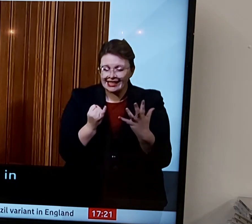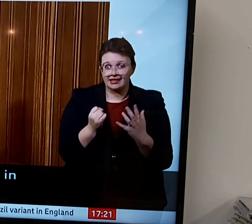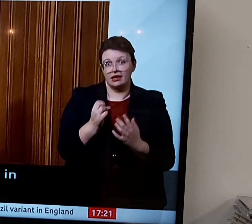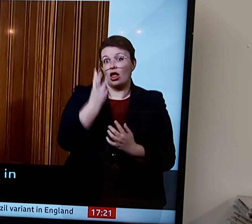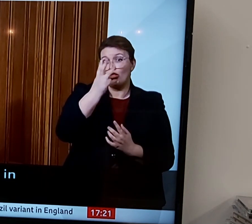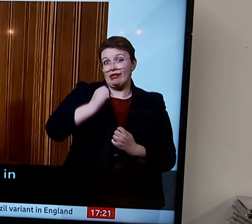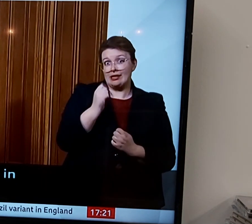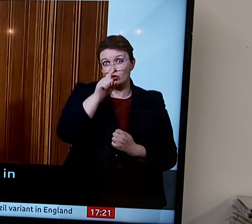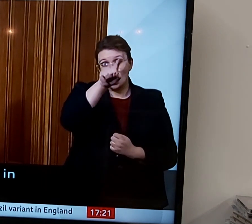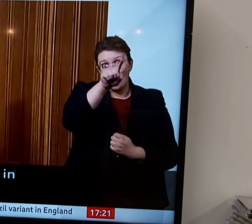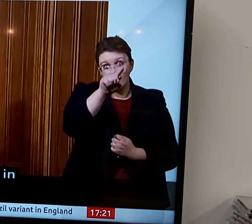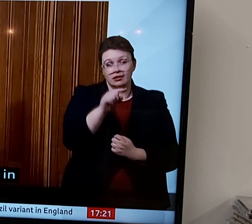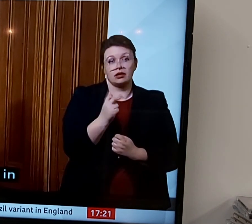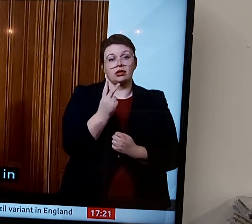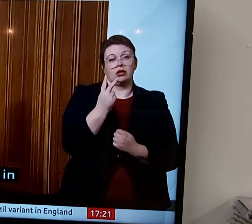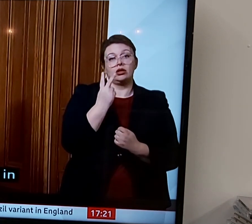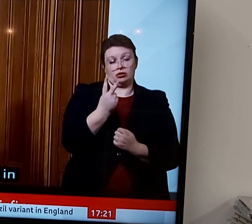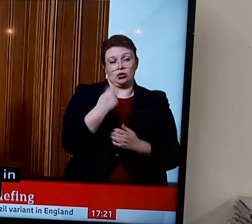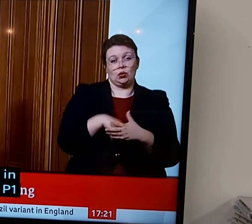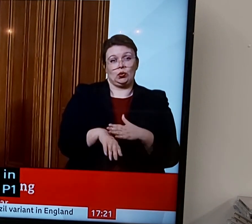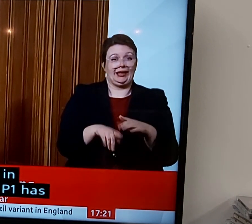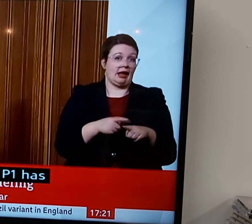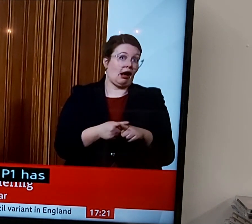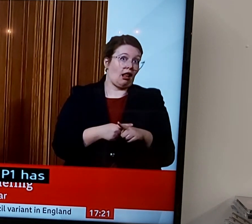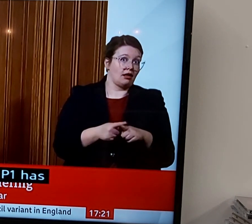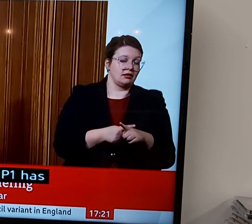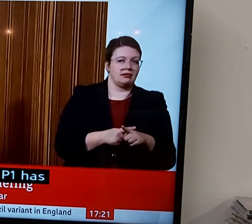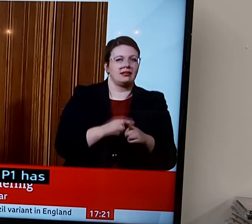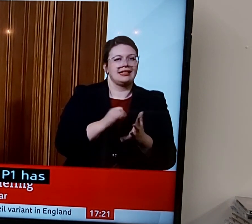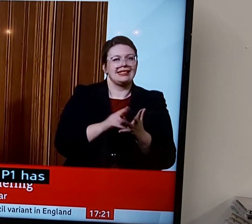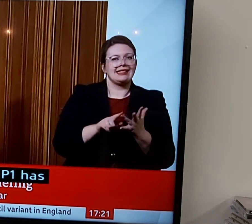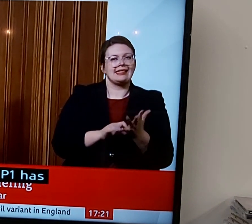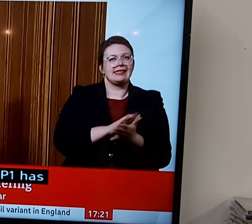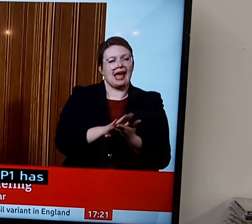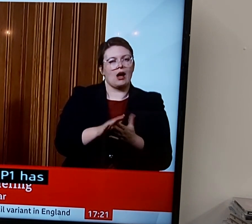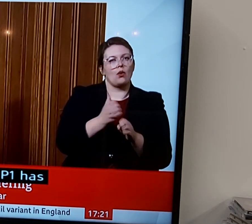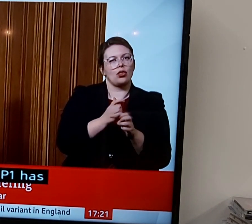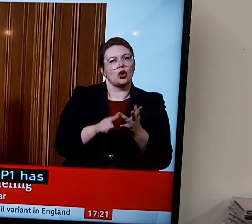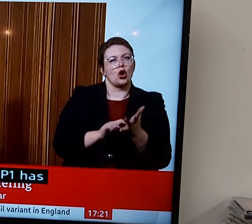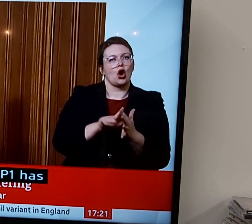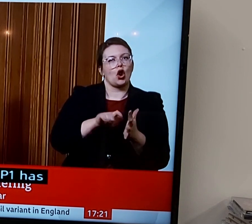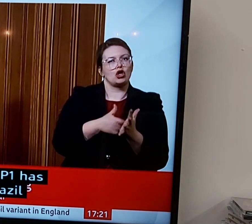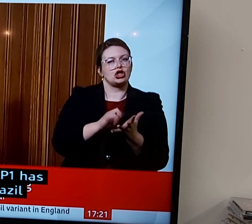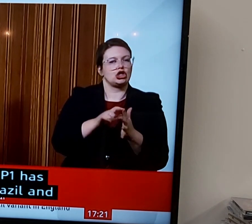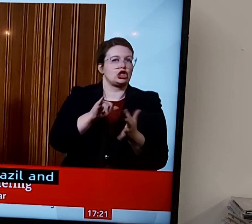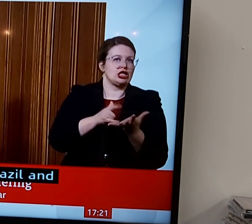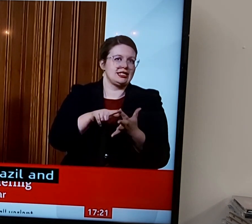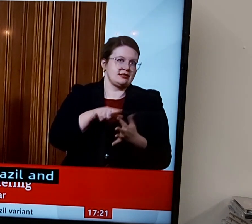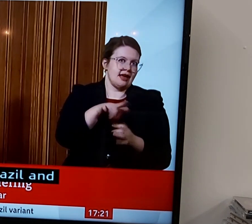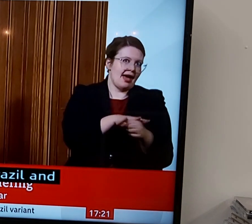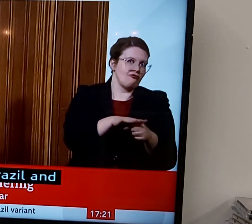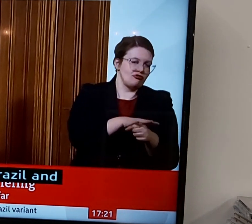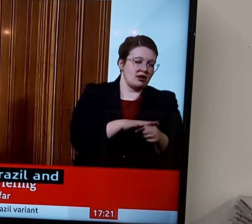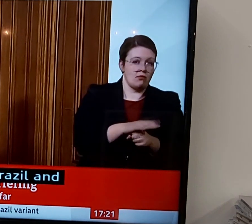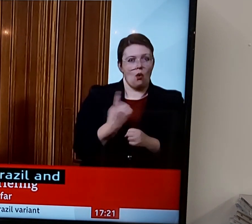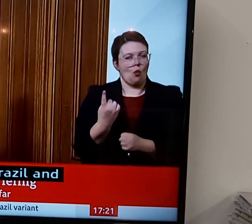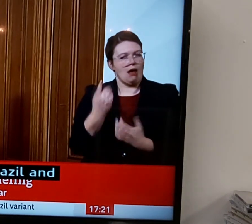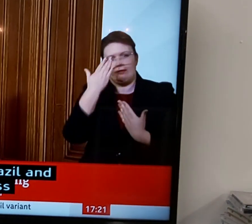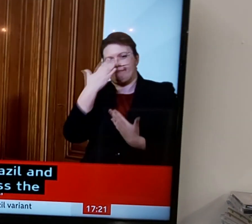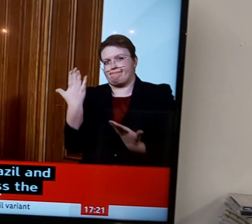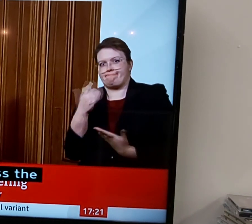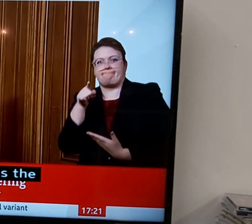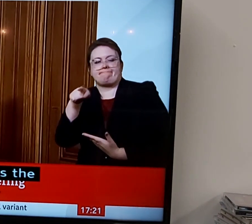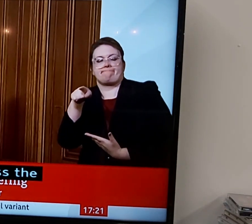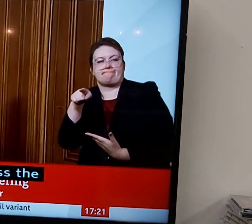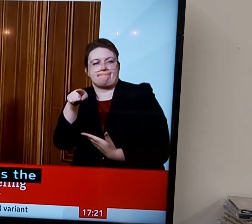Brazil, and also in other countries across the world. We are tracking it closely because it shares some important mutations with the variant